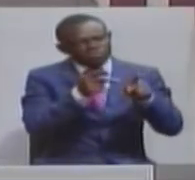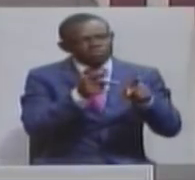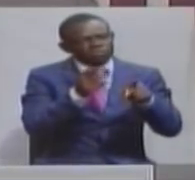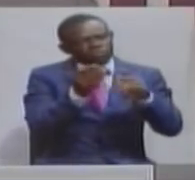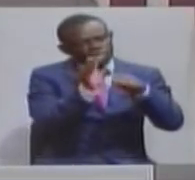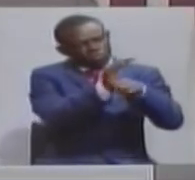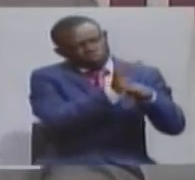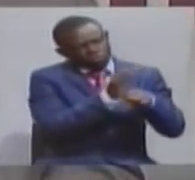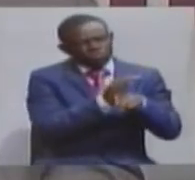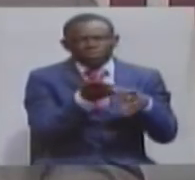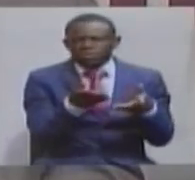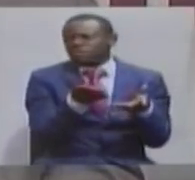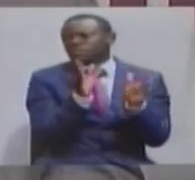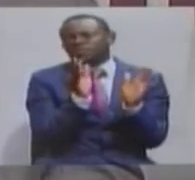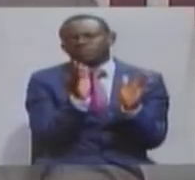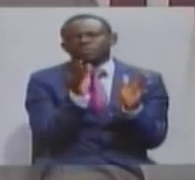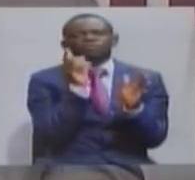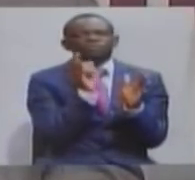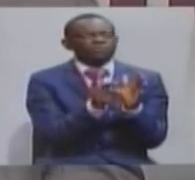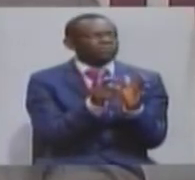How do you discard